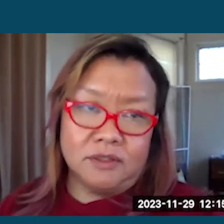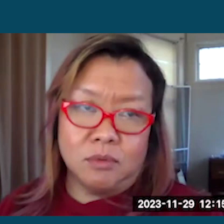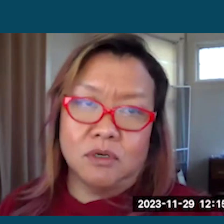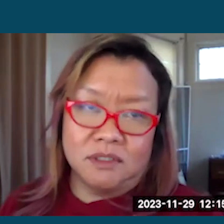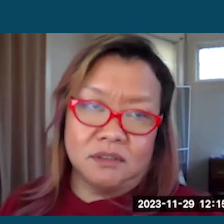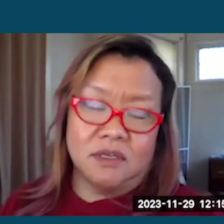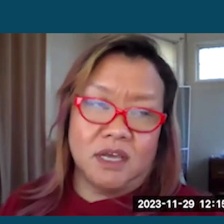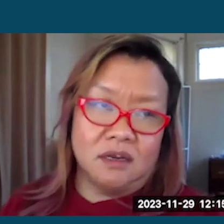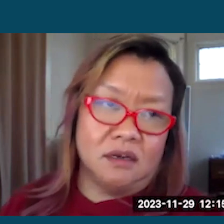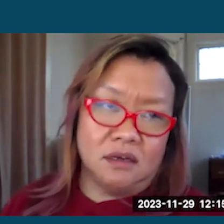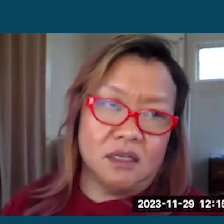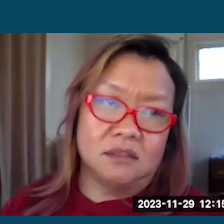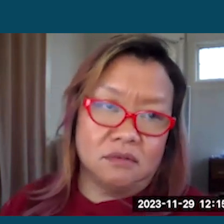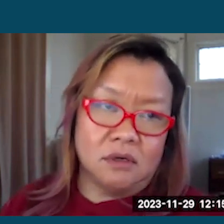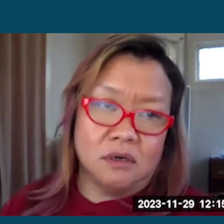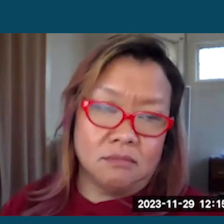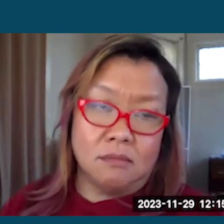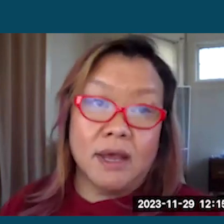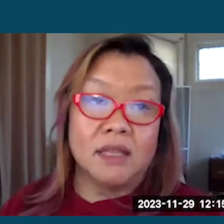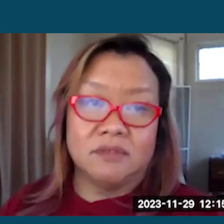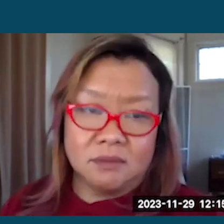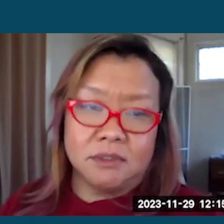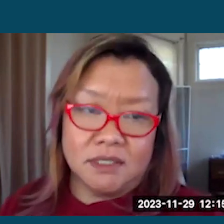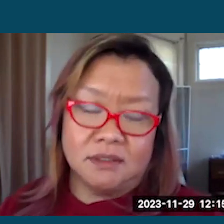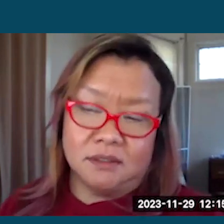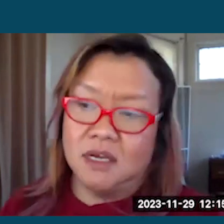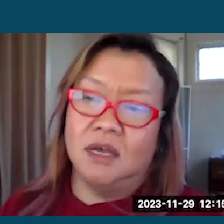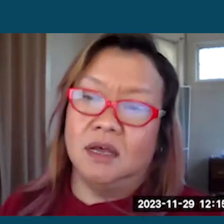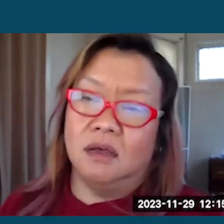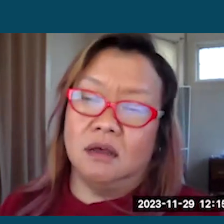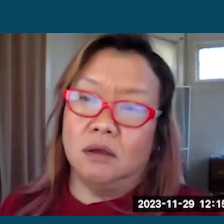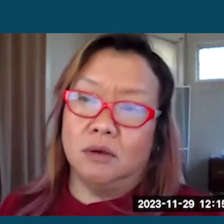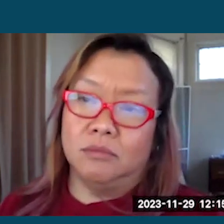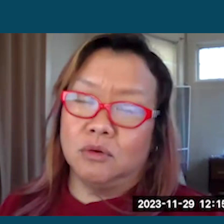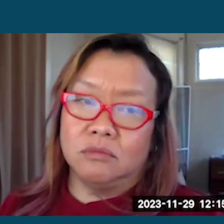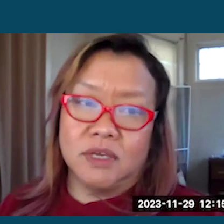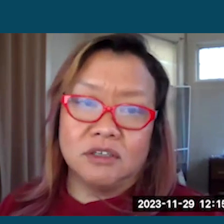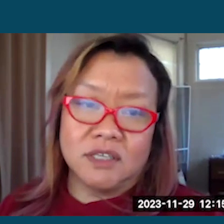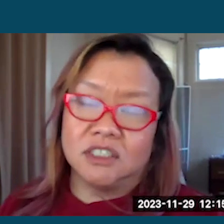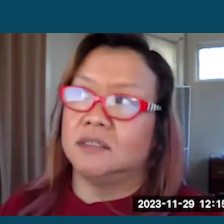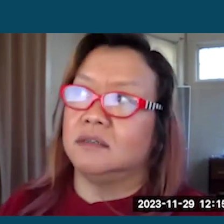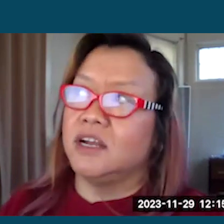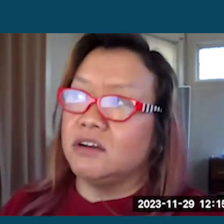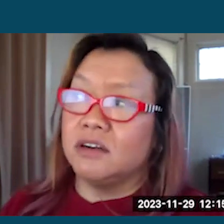health supports and needs over my lived experience.